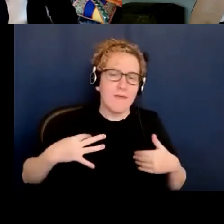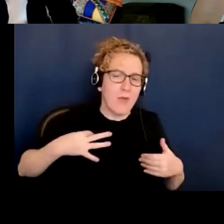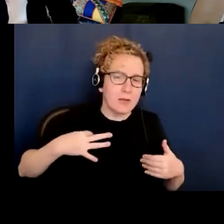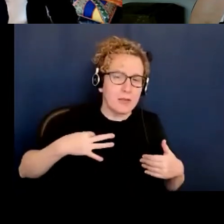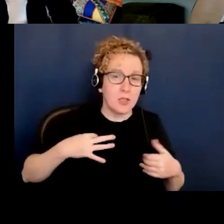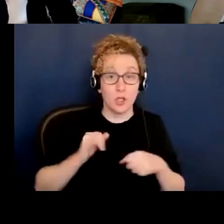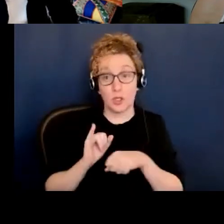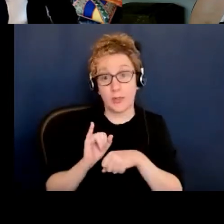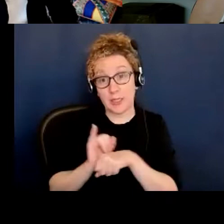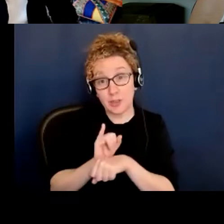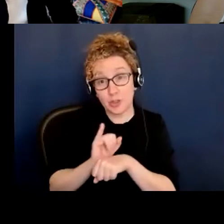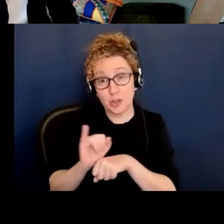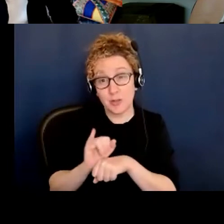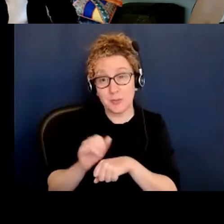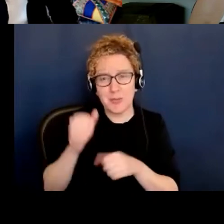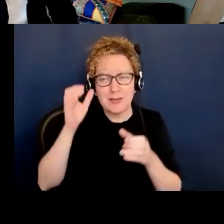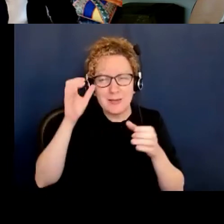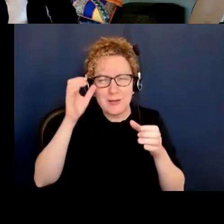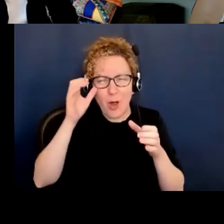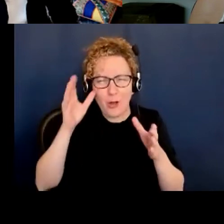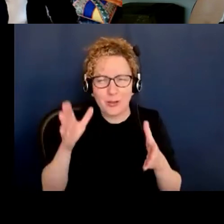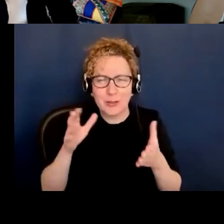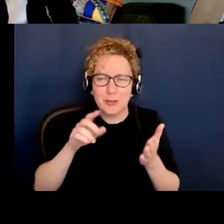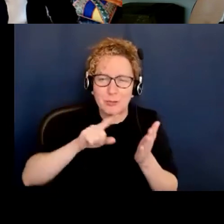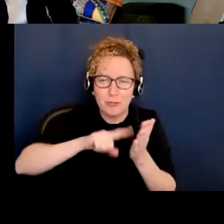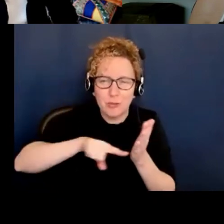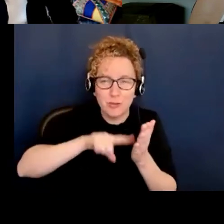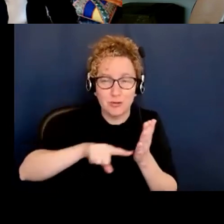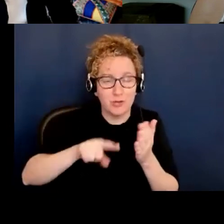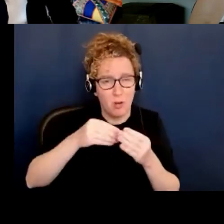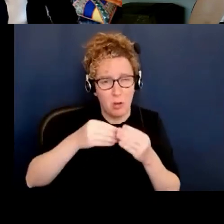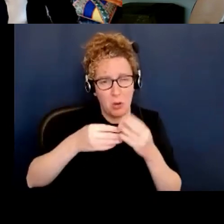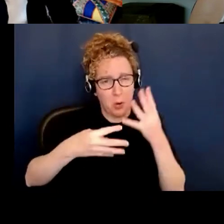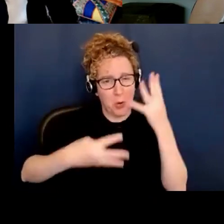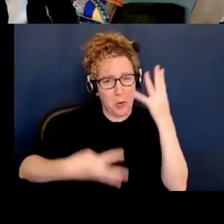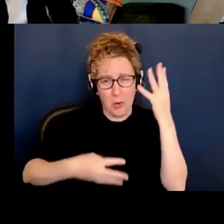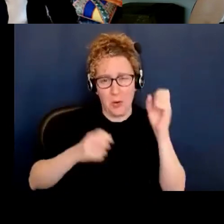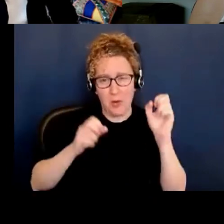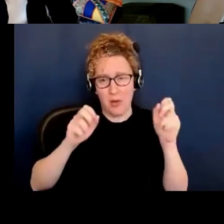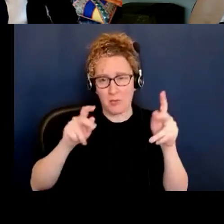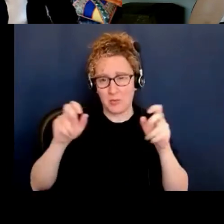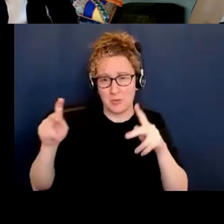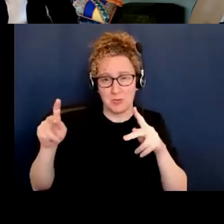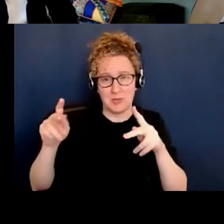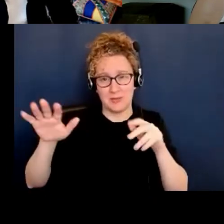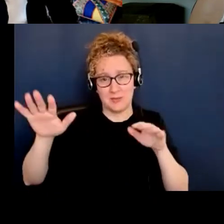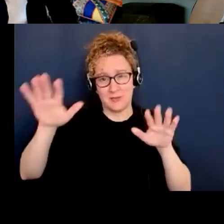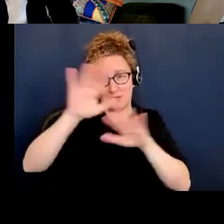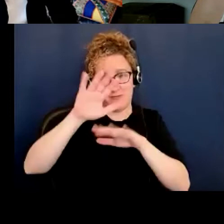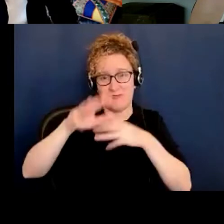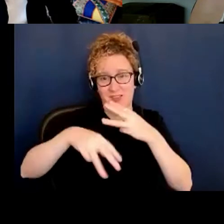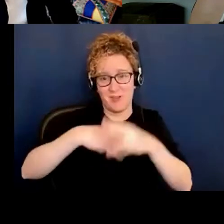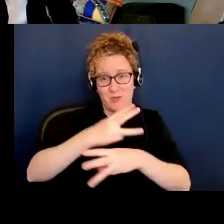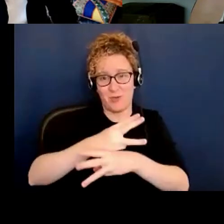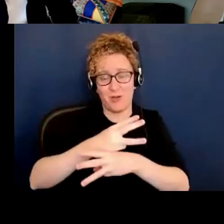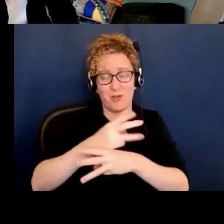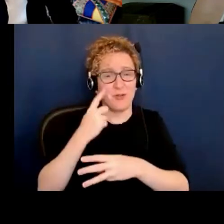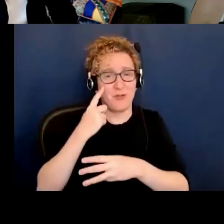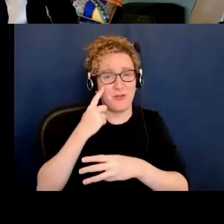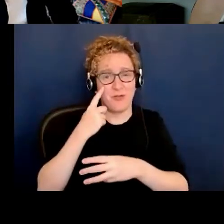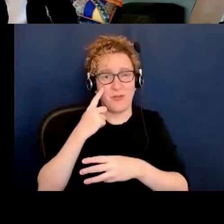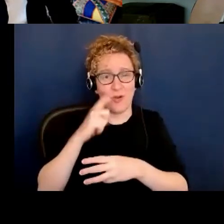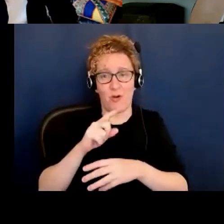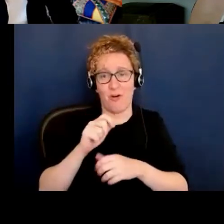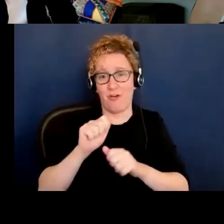intern, scholarly research. There's a whole host of opportunities out there in the world for